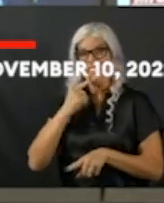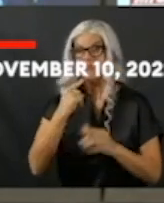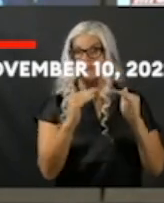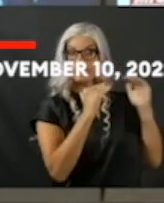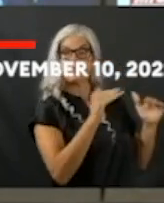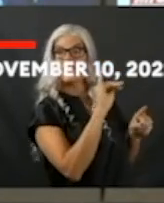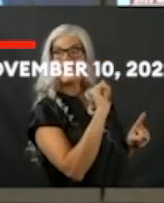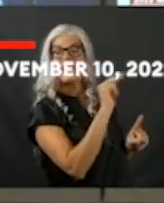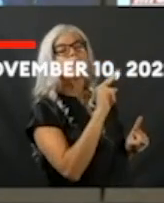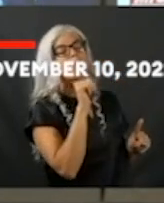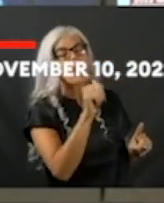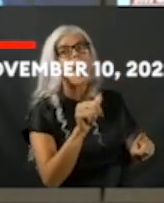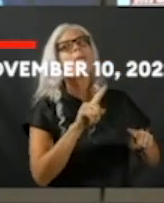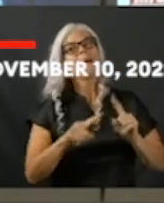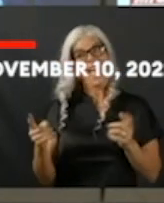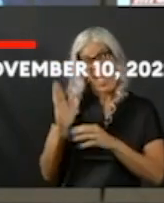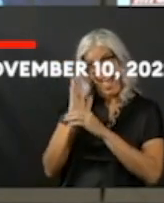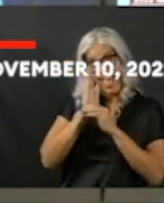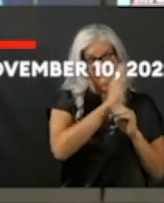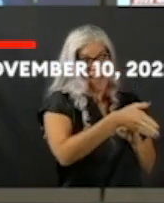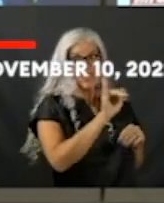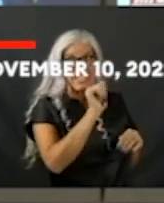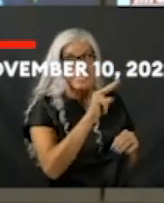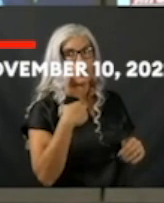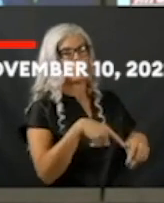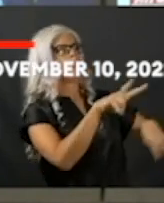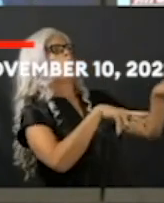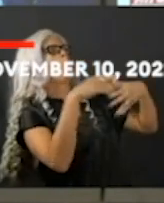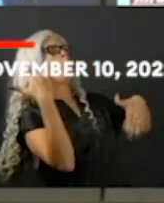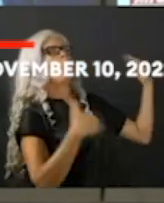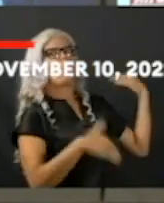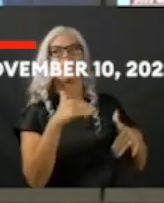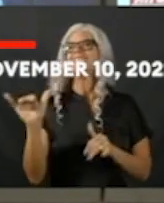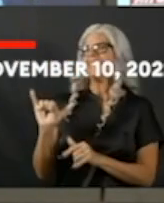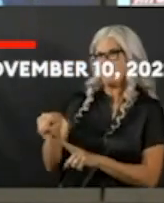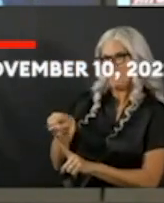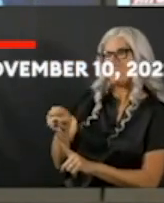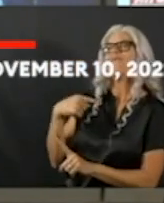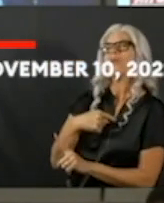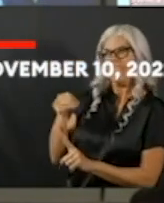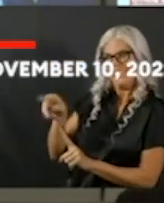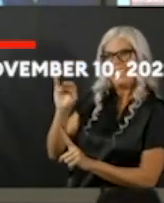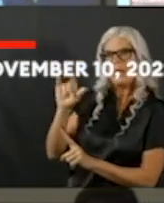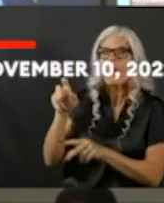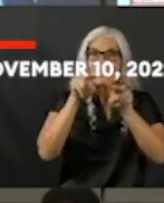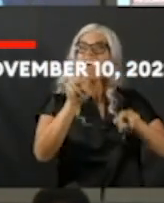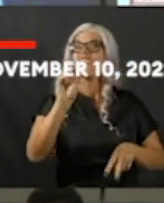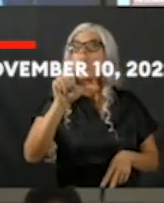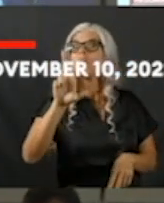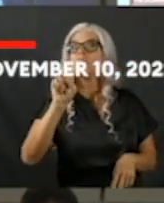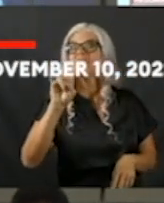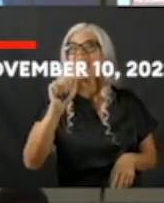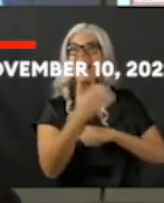coming on the heels of that, you're seeing communities, particularly in the Volusia County area, where you had a lot of that erosion on the